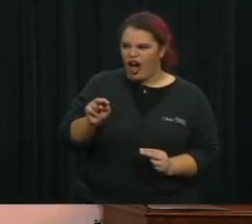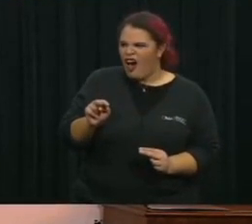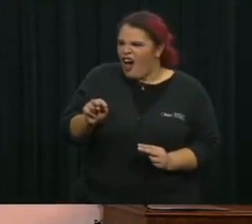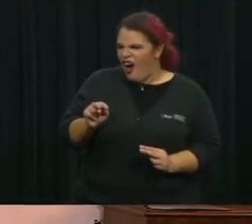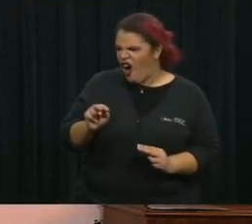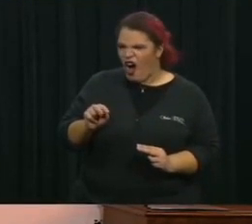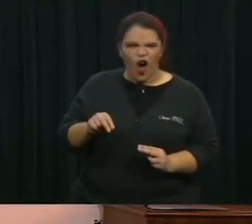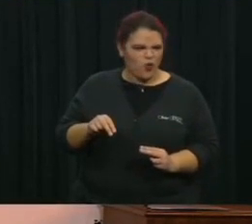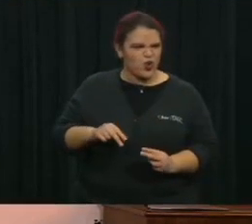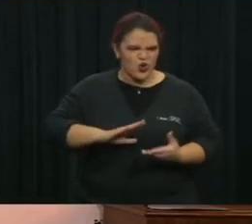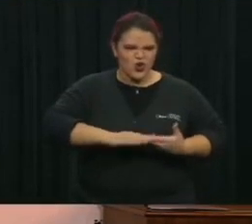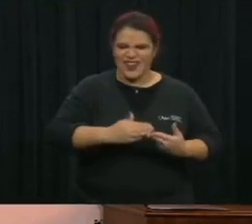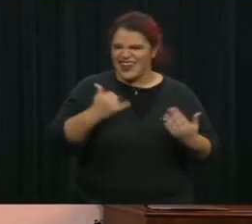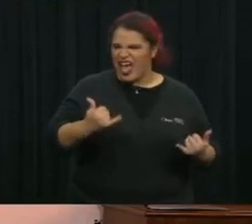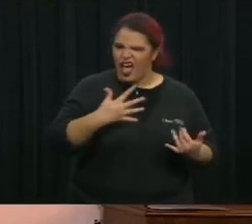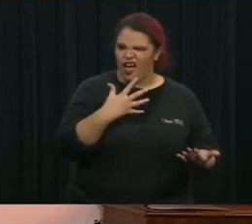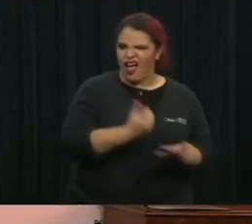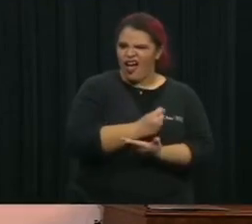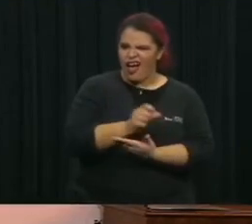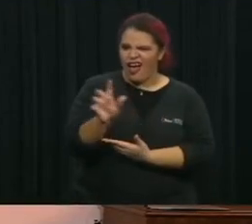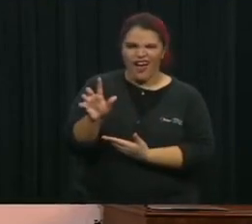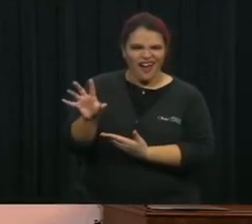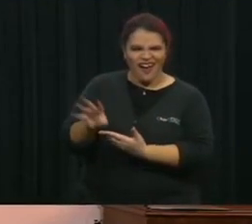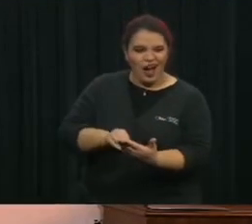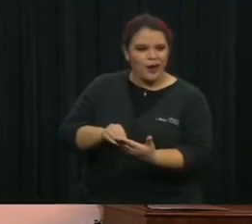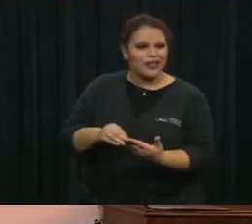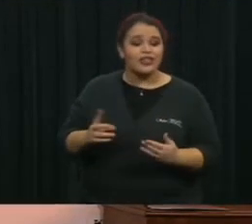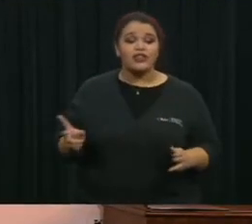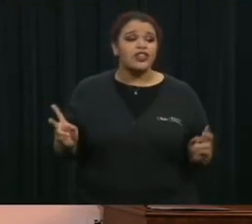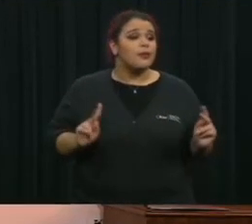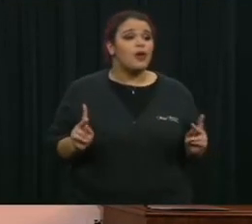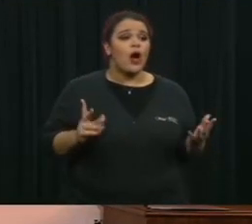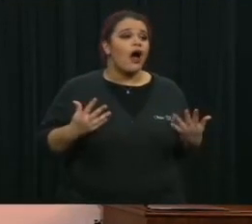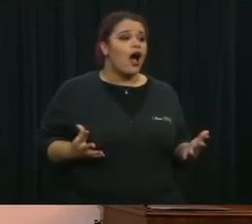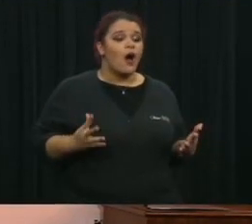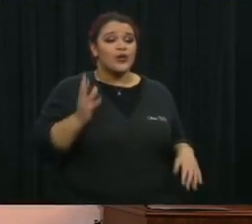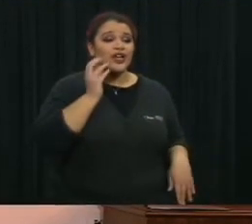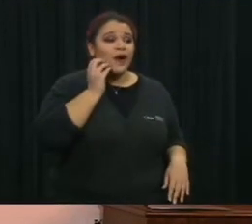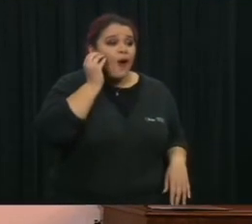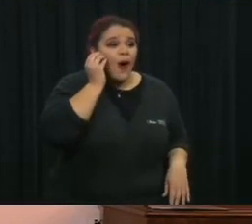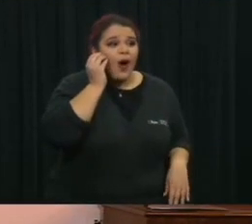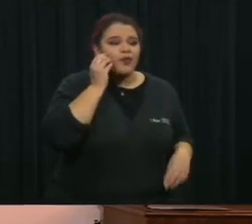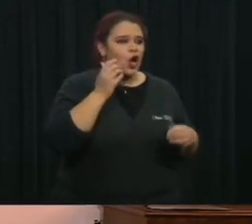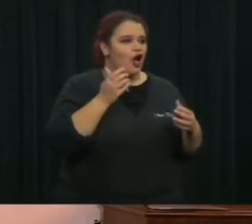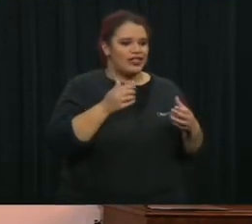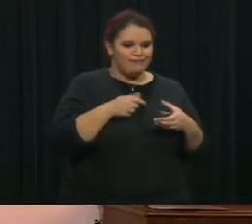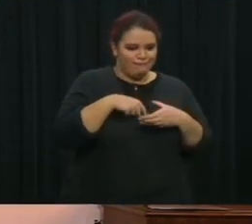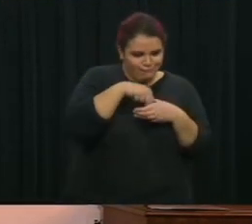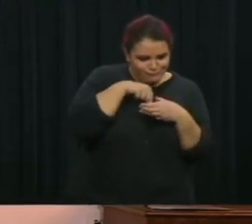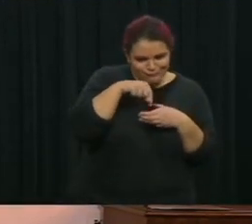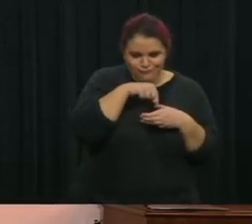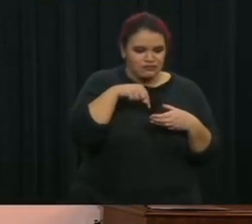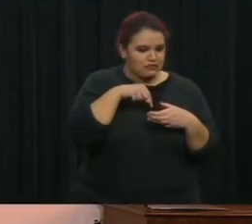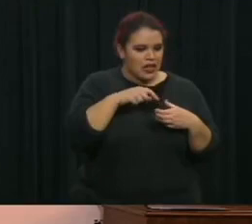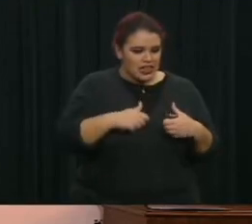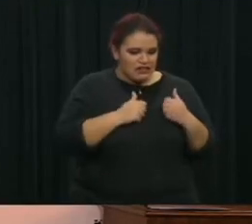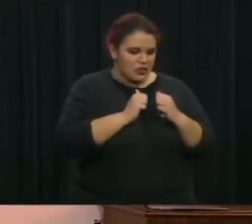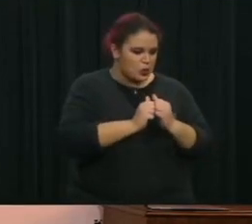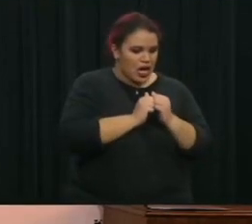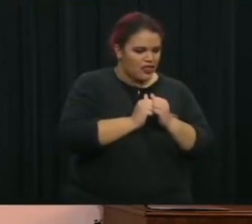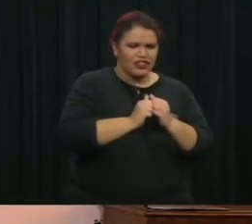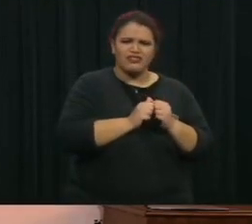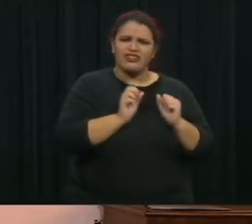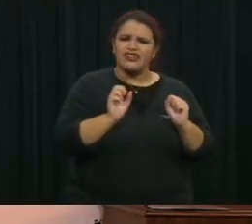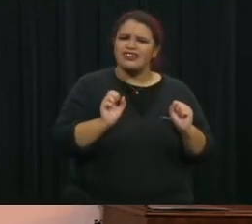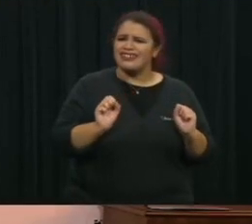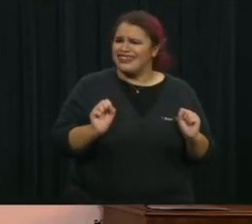cook right now, go in the kitchen and cook. So, people who are already in a house, they're already in a house. They're already living together. They're already together. I mean, people